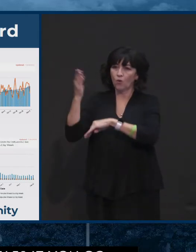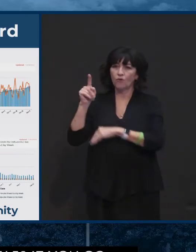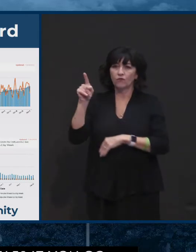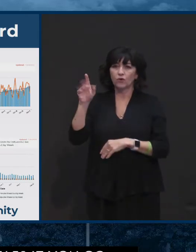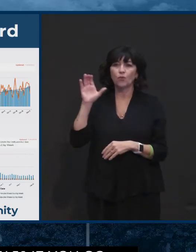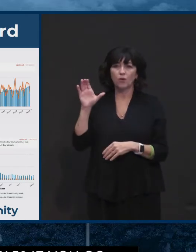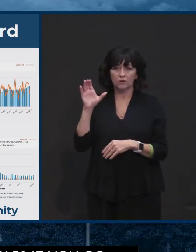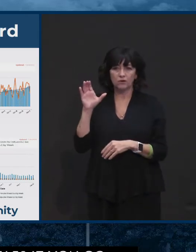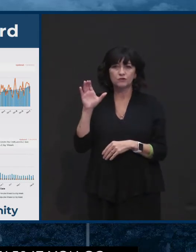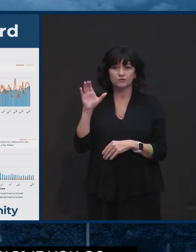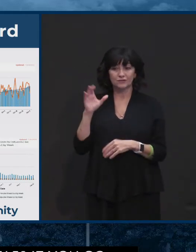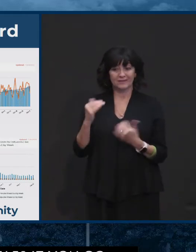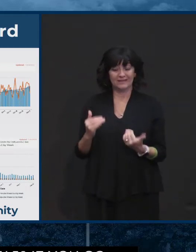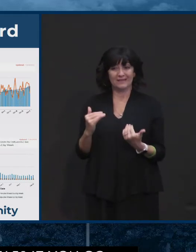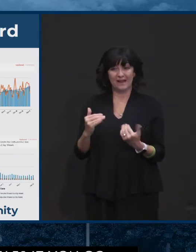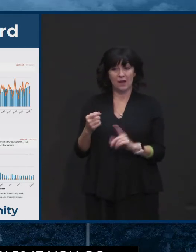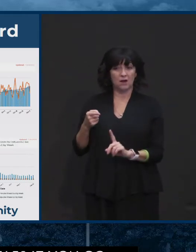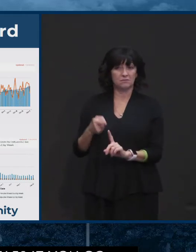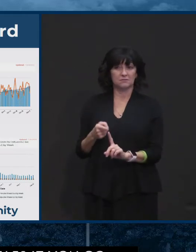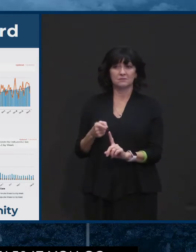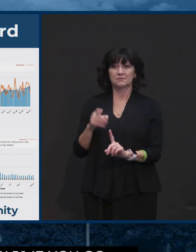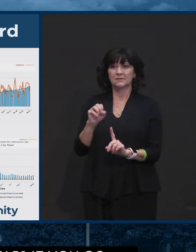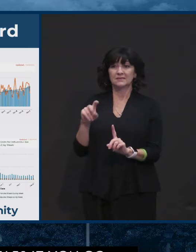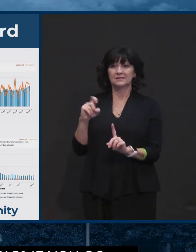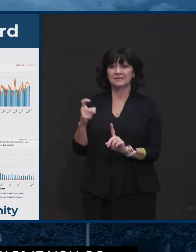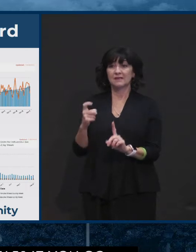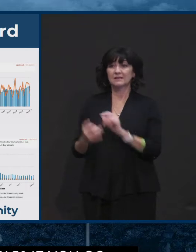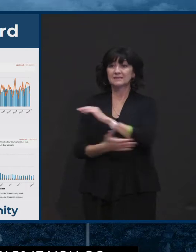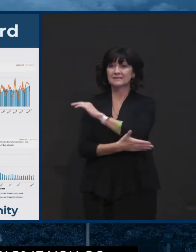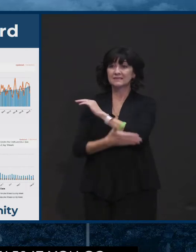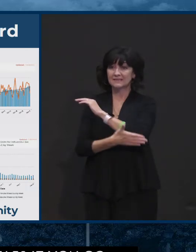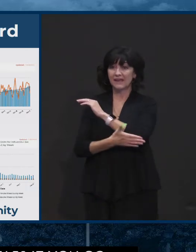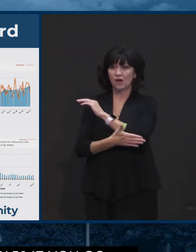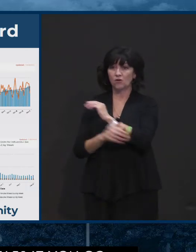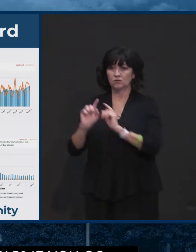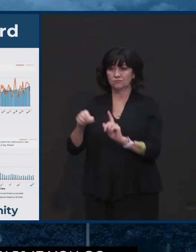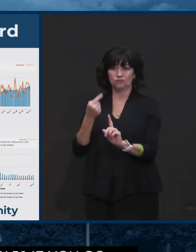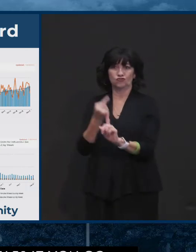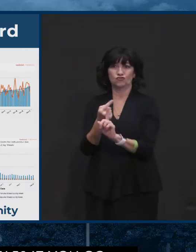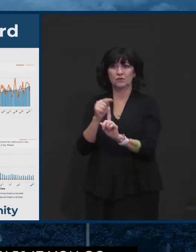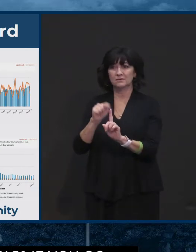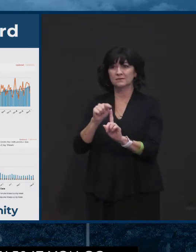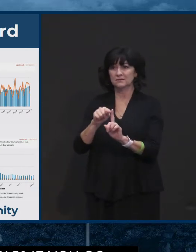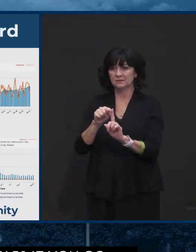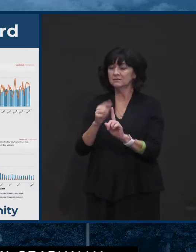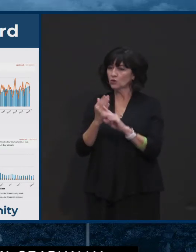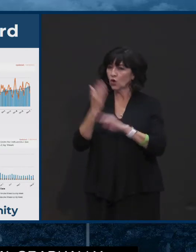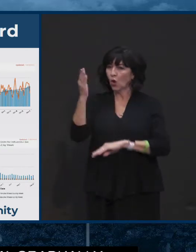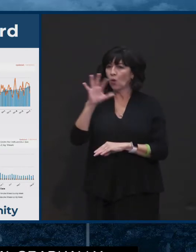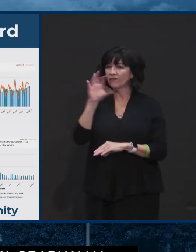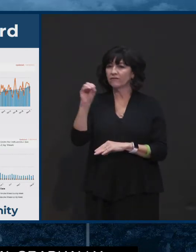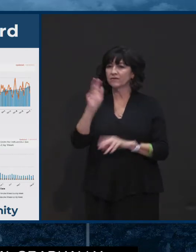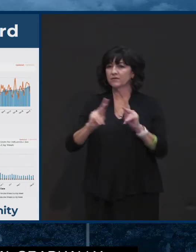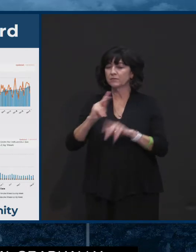now in Sussex County alone, we have over 50 hospitalizations, which is not where we want to be.